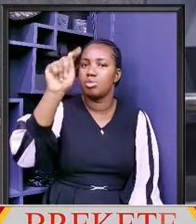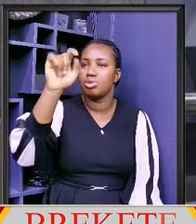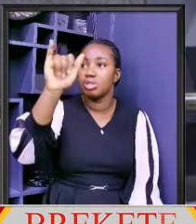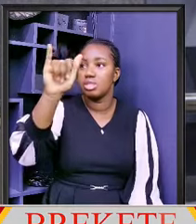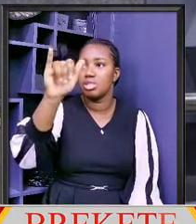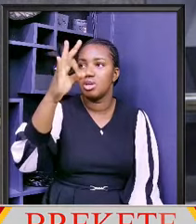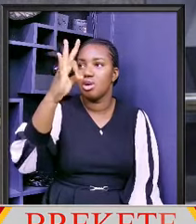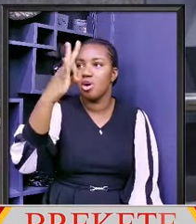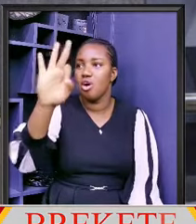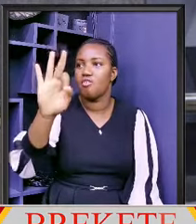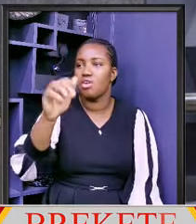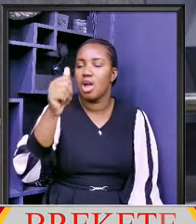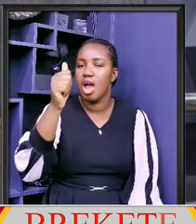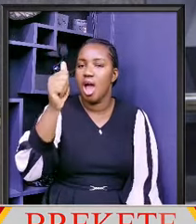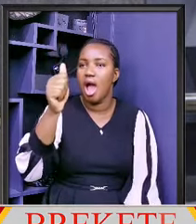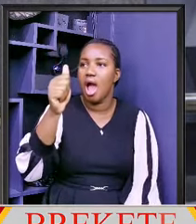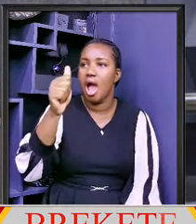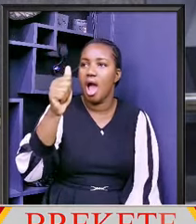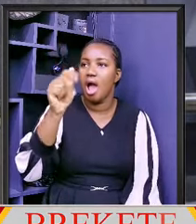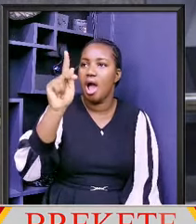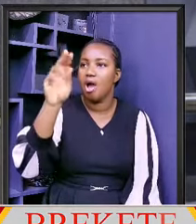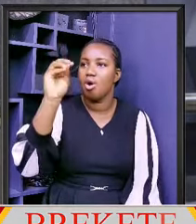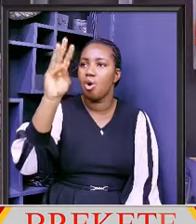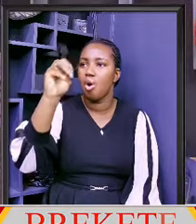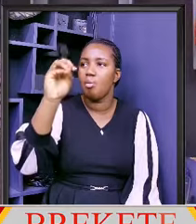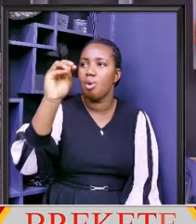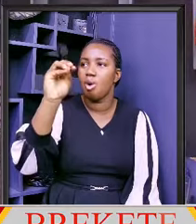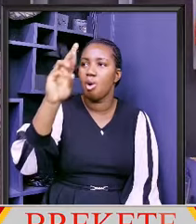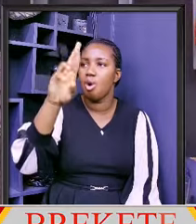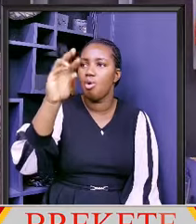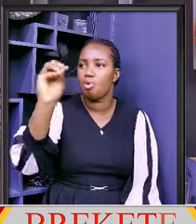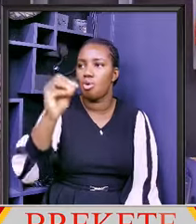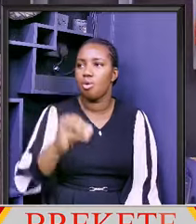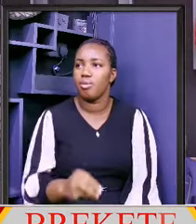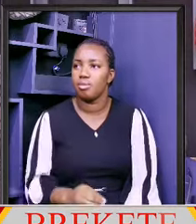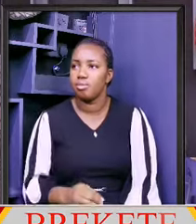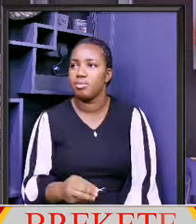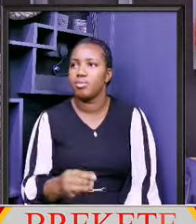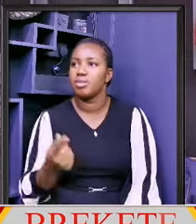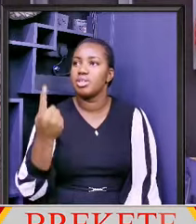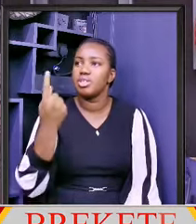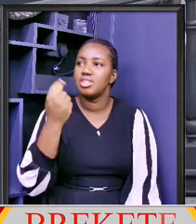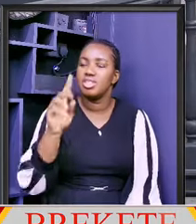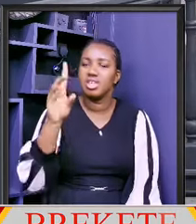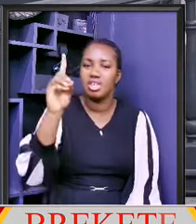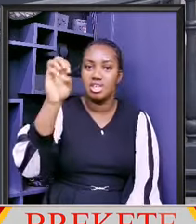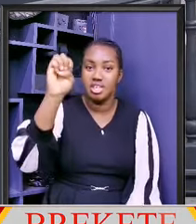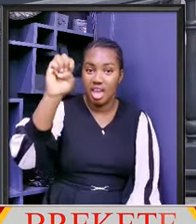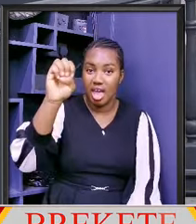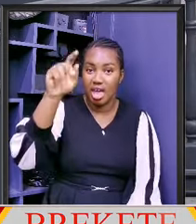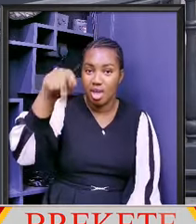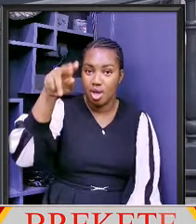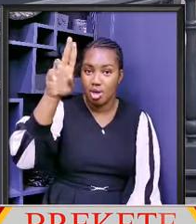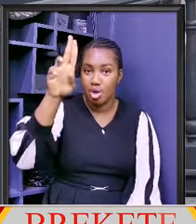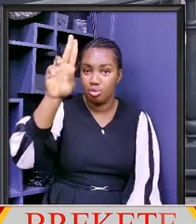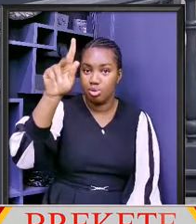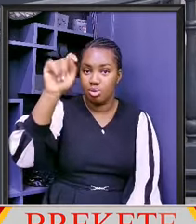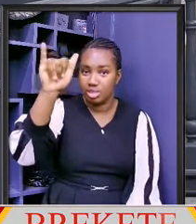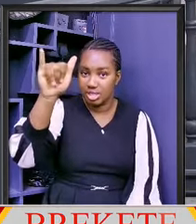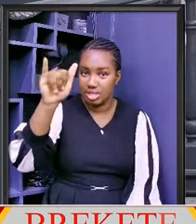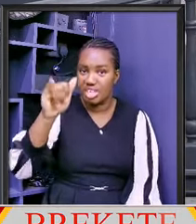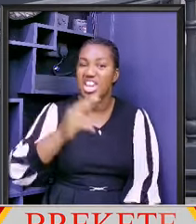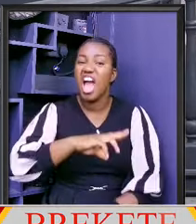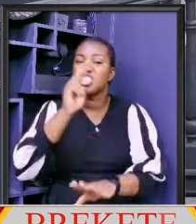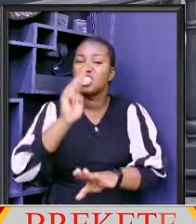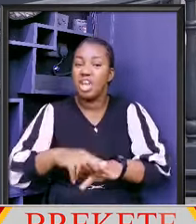president of Akomoro. Yes. The deputy president. State president, I'll be deputy, the deputy national president of Akomoro. So after that person, where will they complain